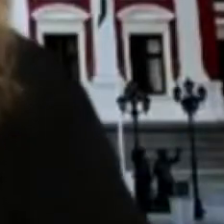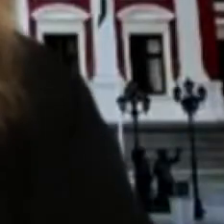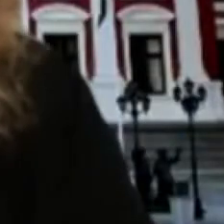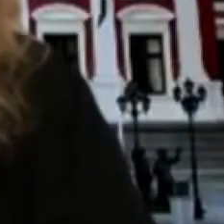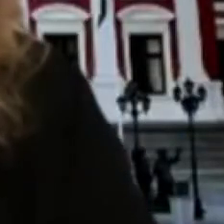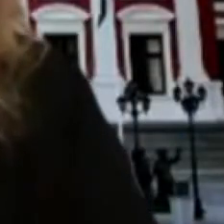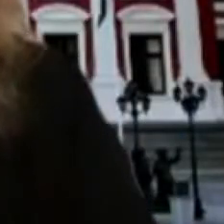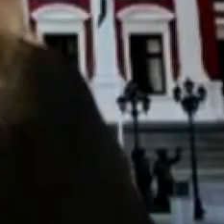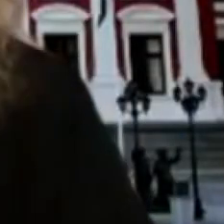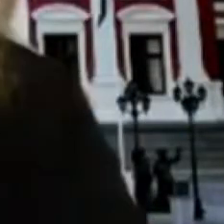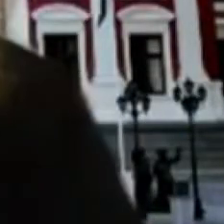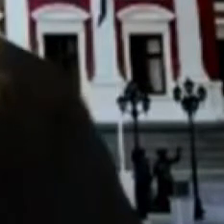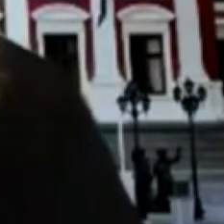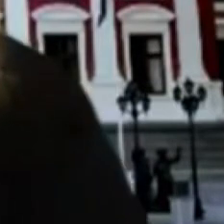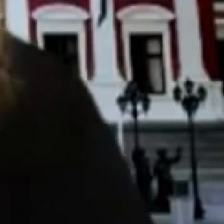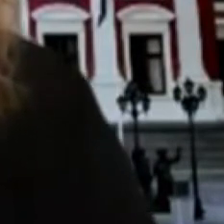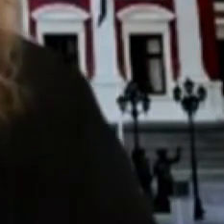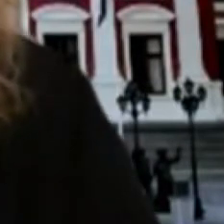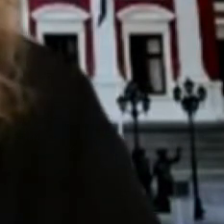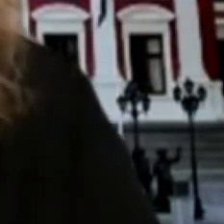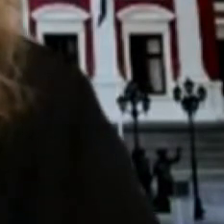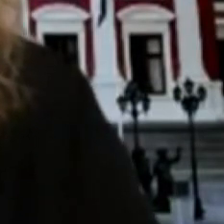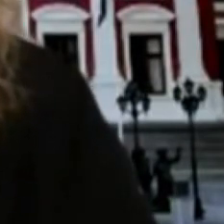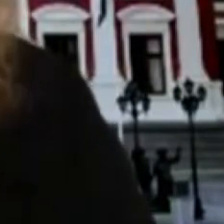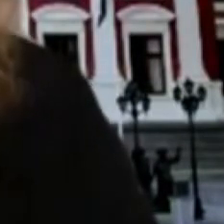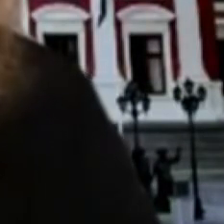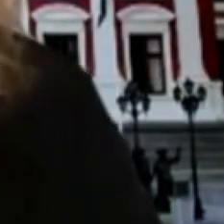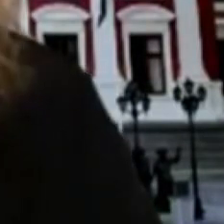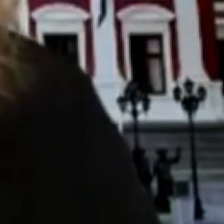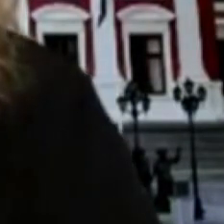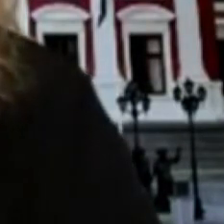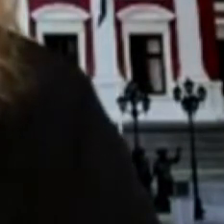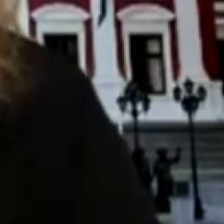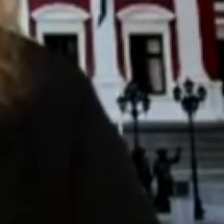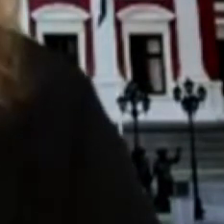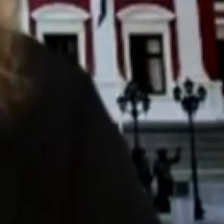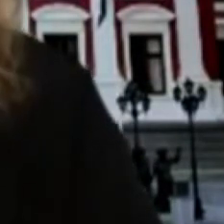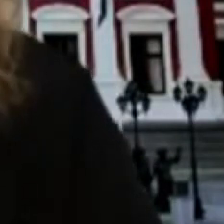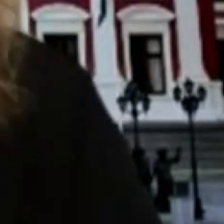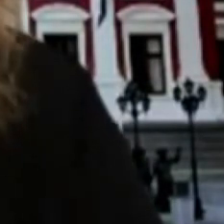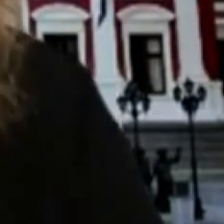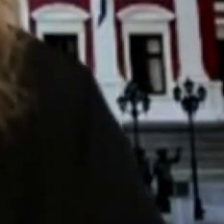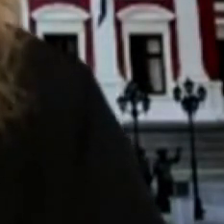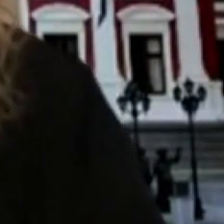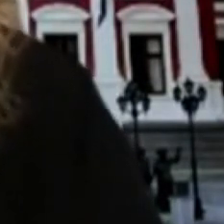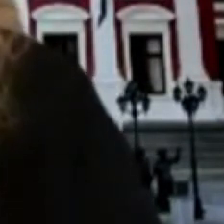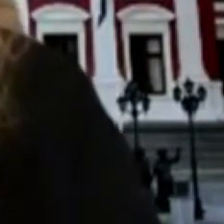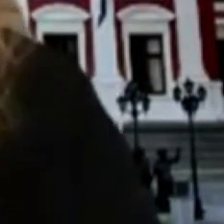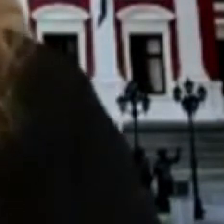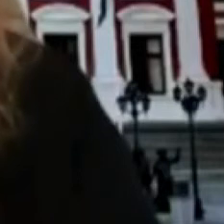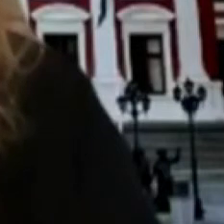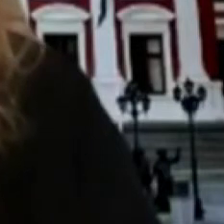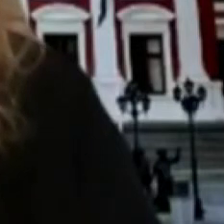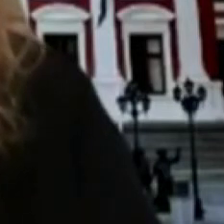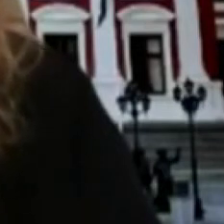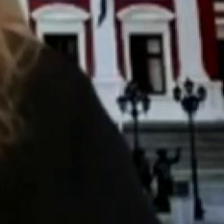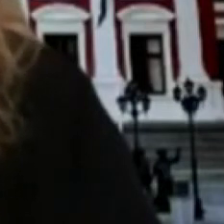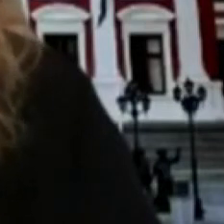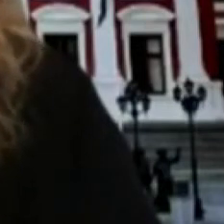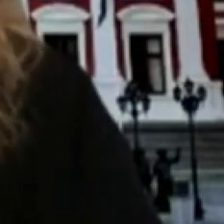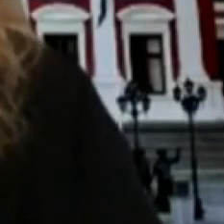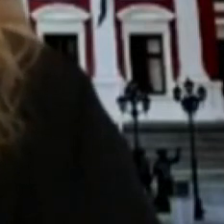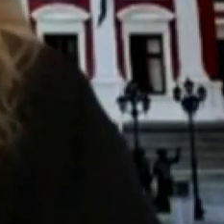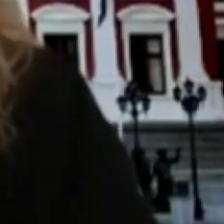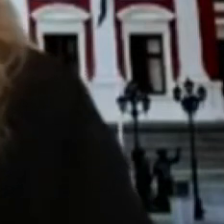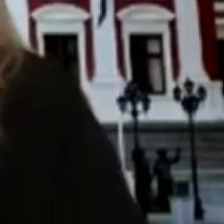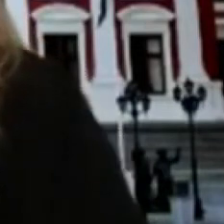Thank you very much, House Chairperson. Minister, the reality is that only a small fraction of those who are within our borders